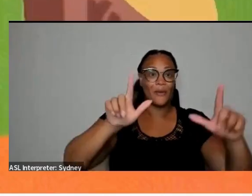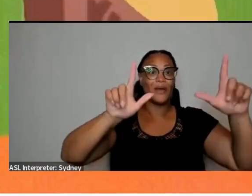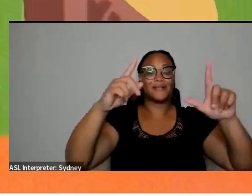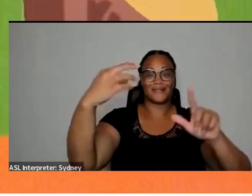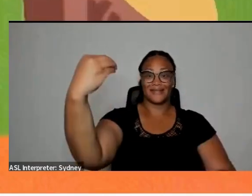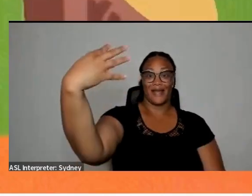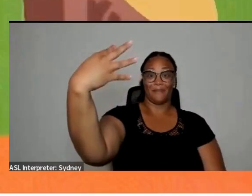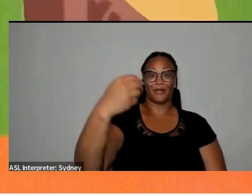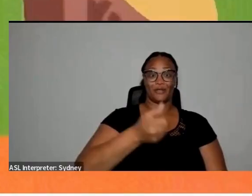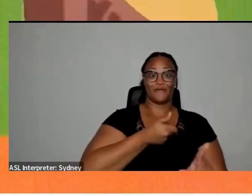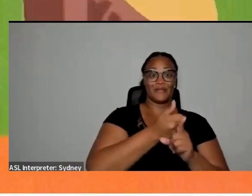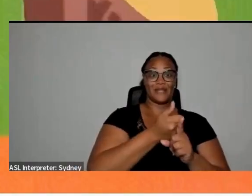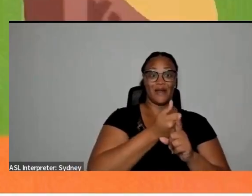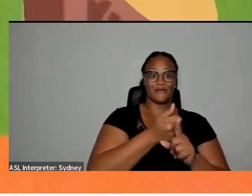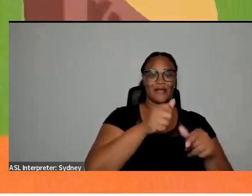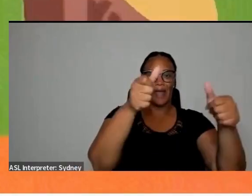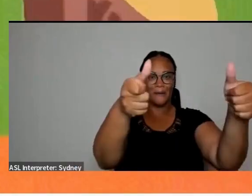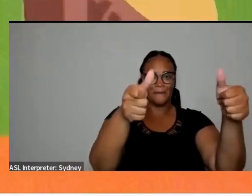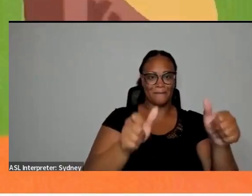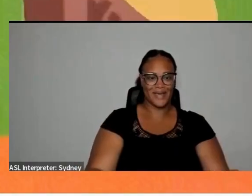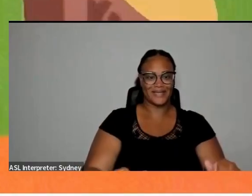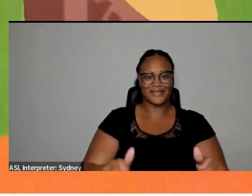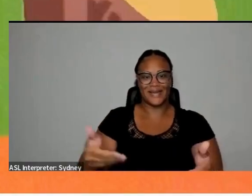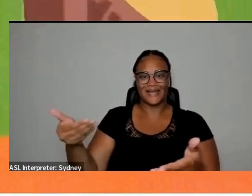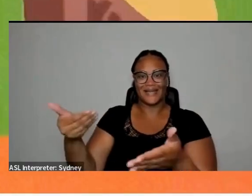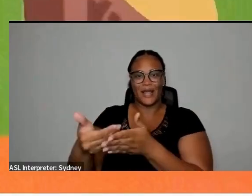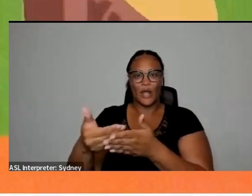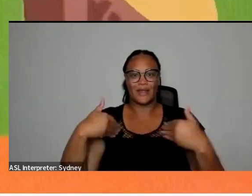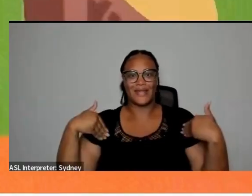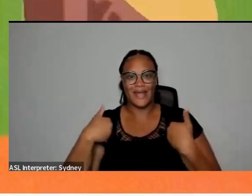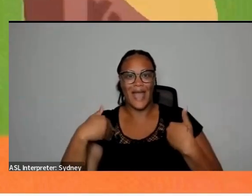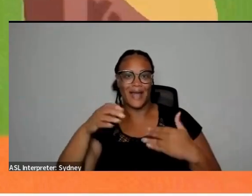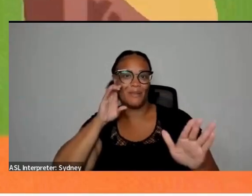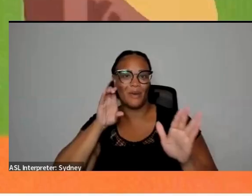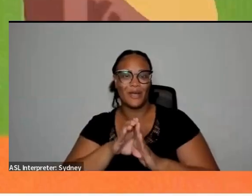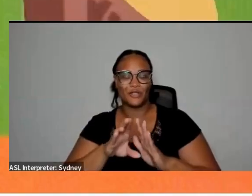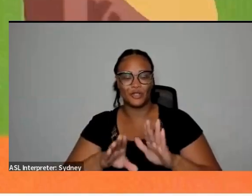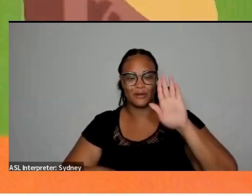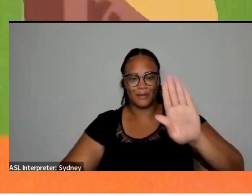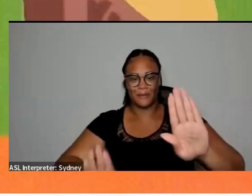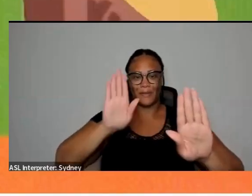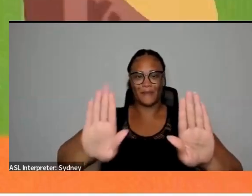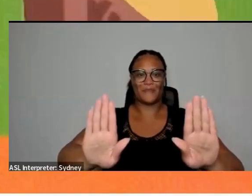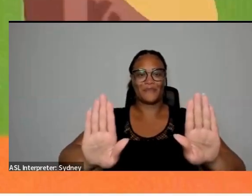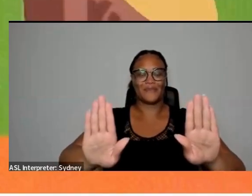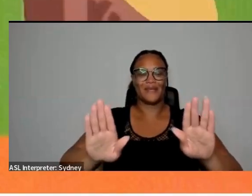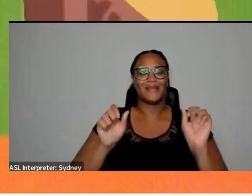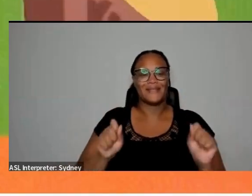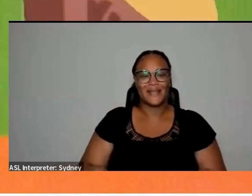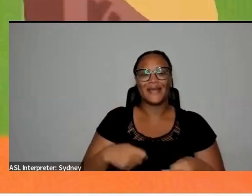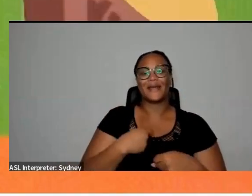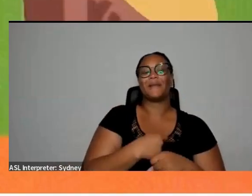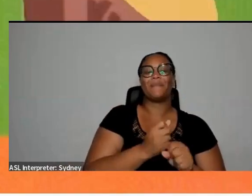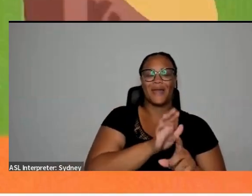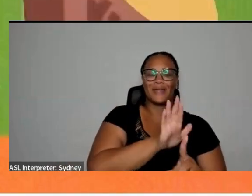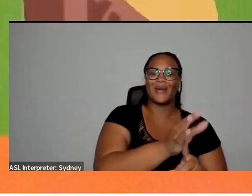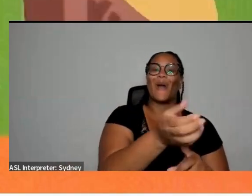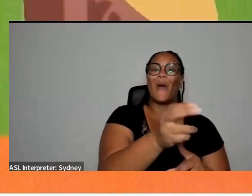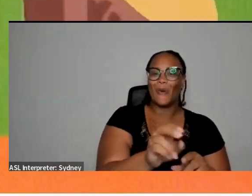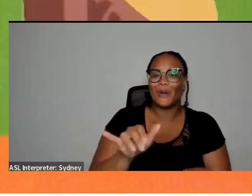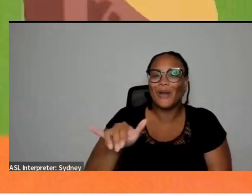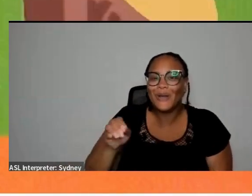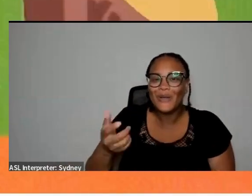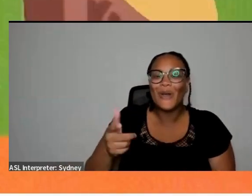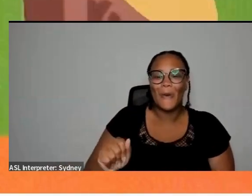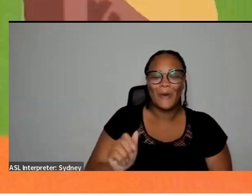pose next to the cartoon picture of them in the yoga book, so that they could create their own yoga book